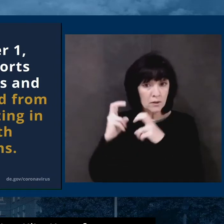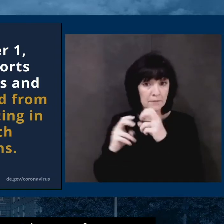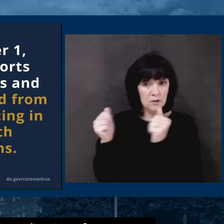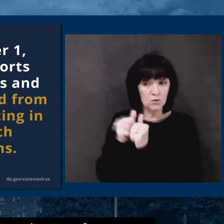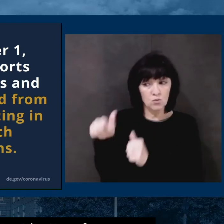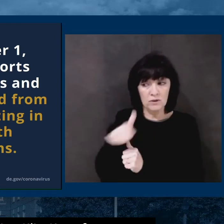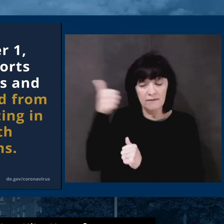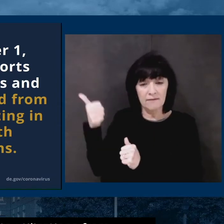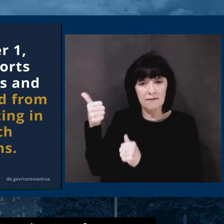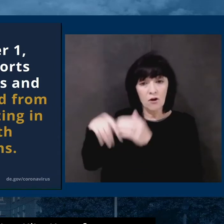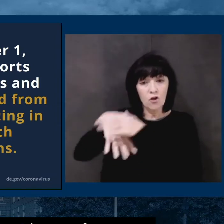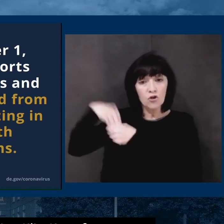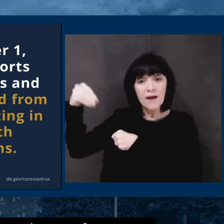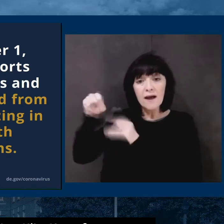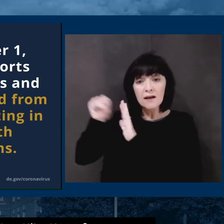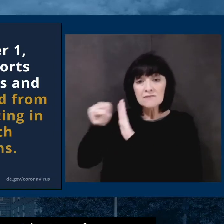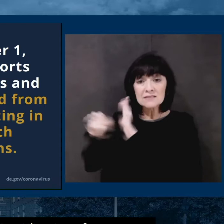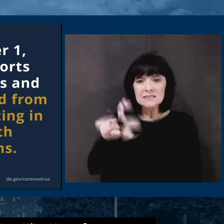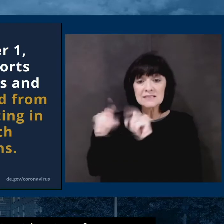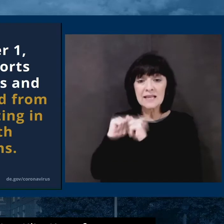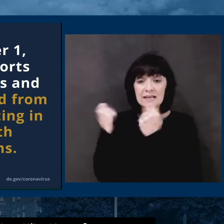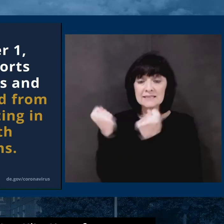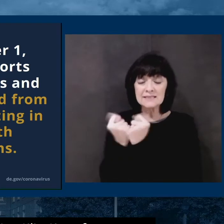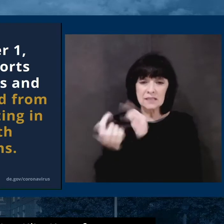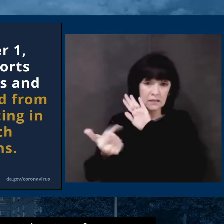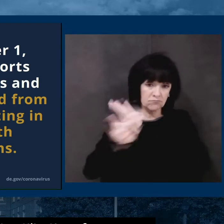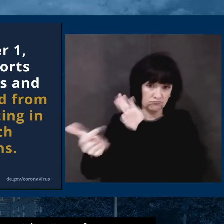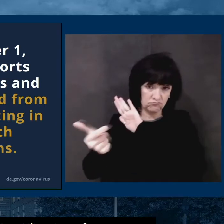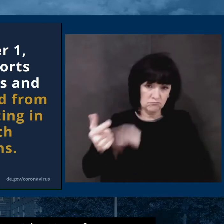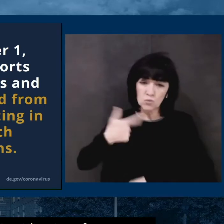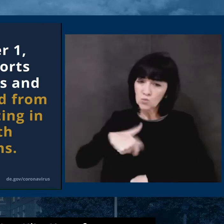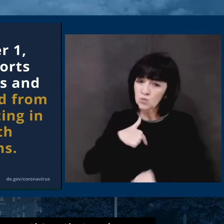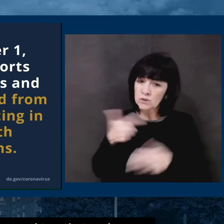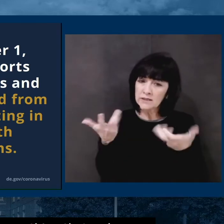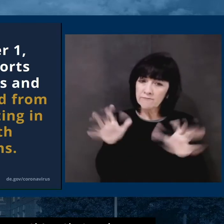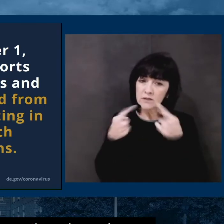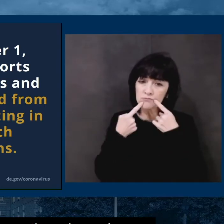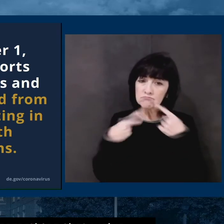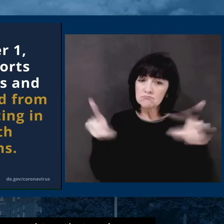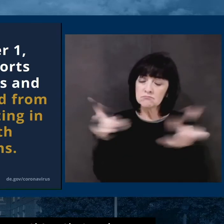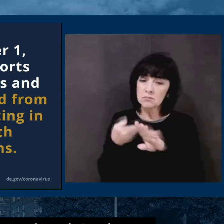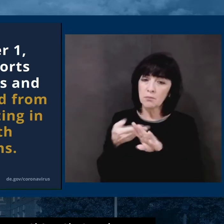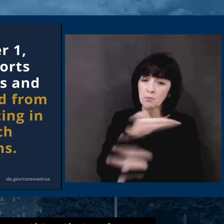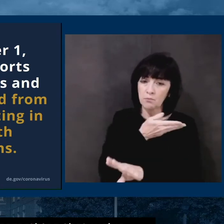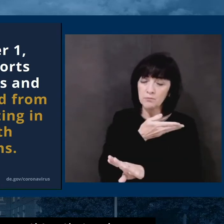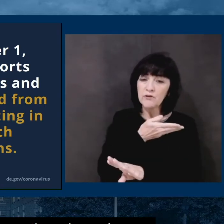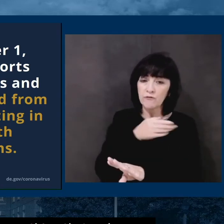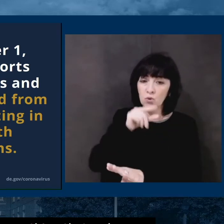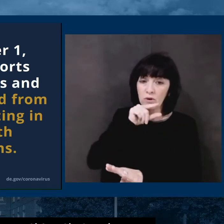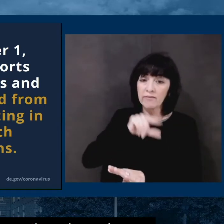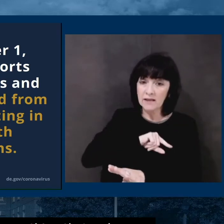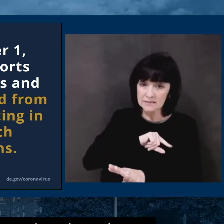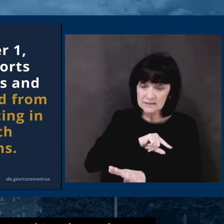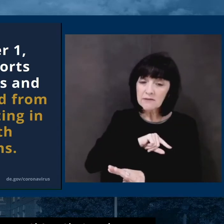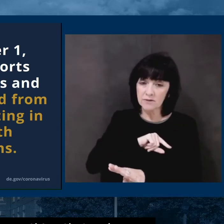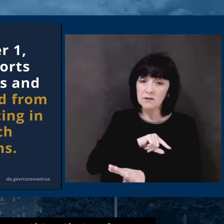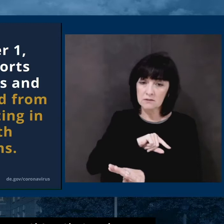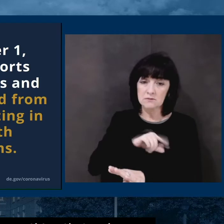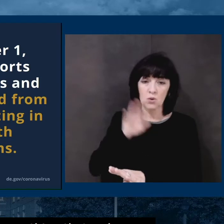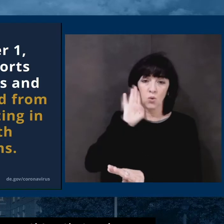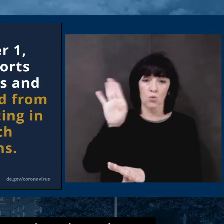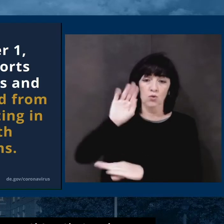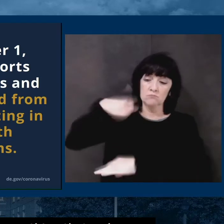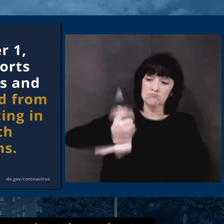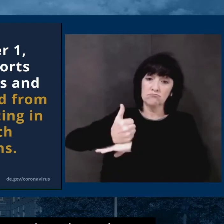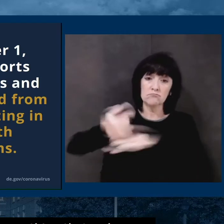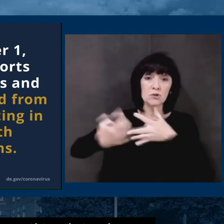is something that we announced before Thanksgiving that was to take effect December 1st. Again, an effort